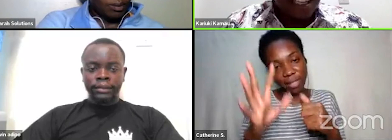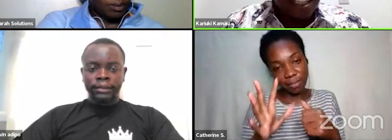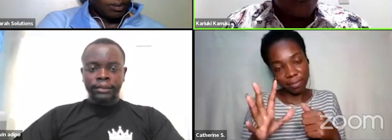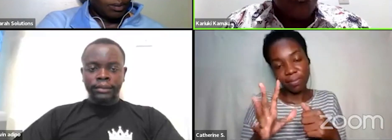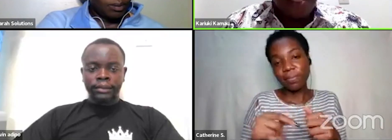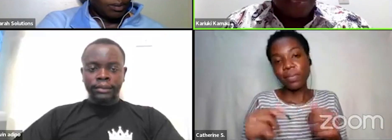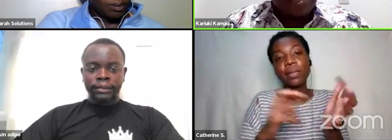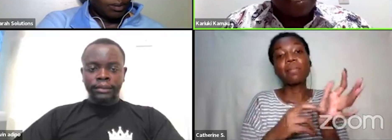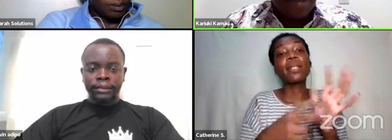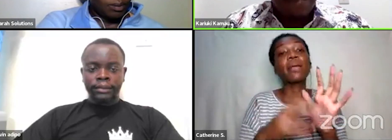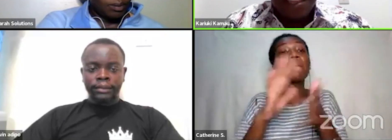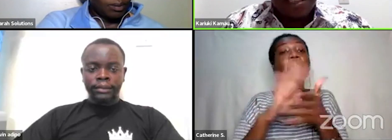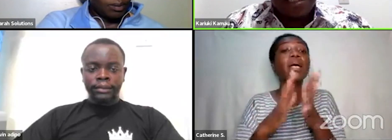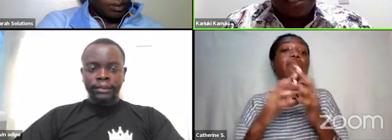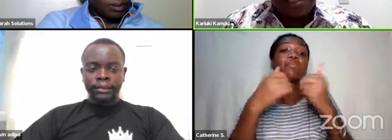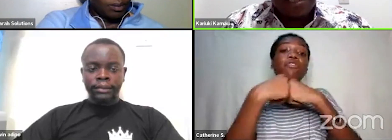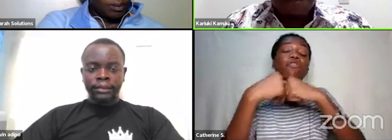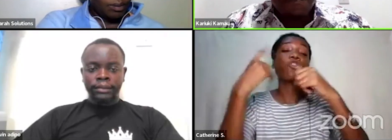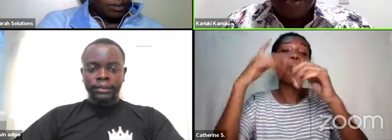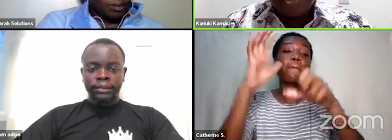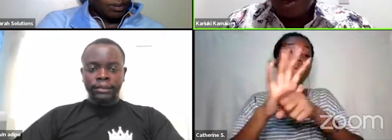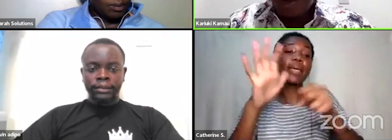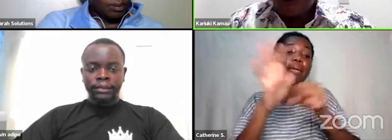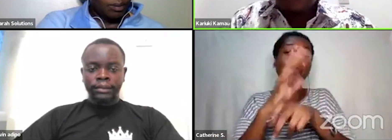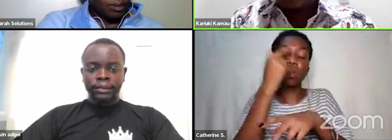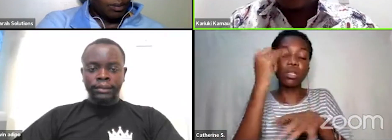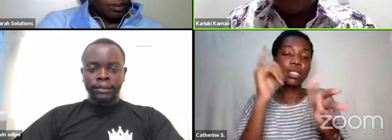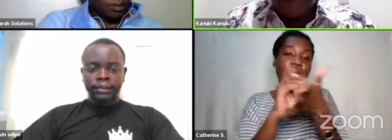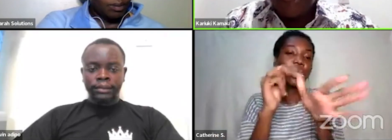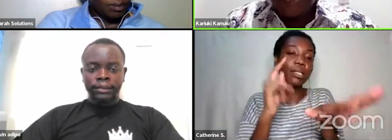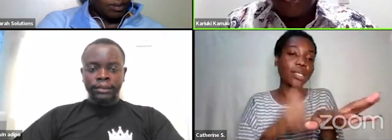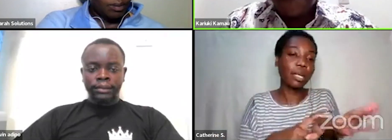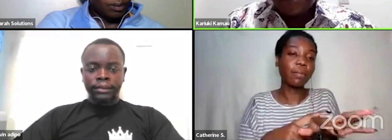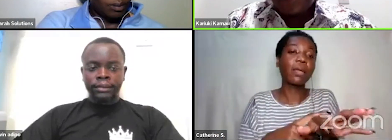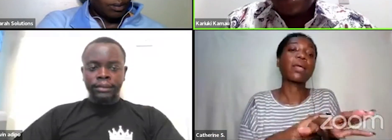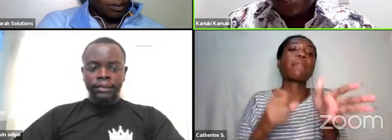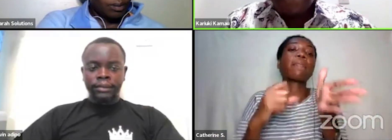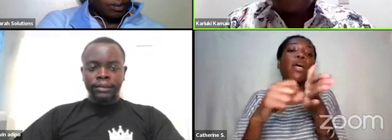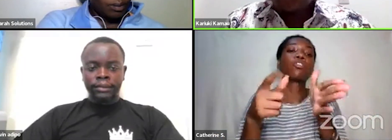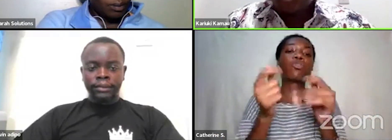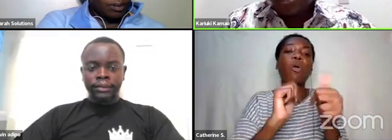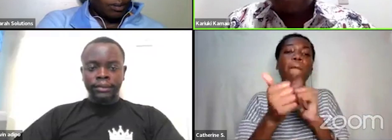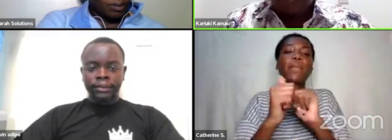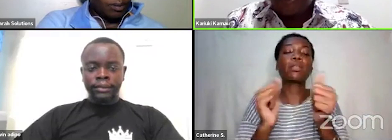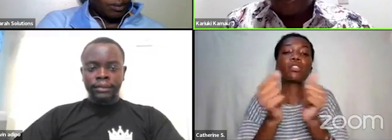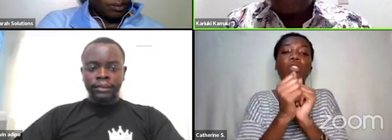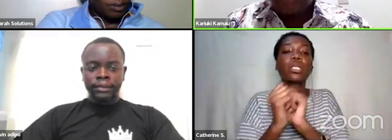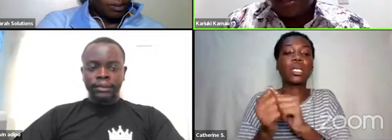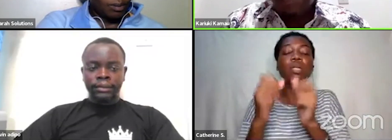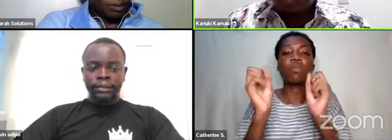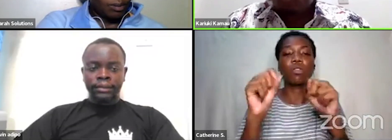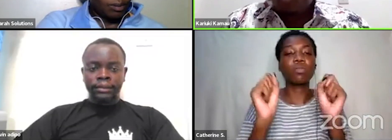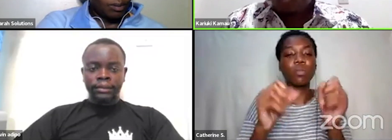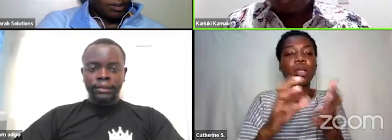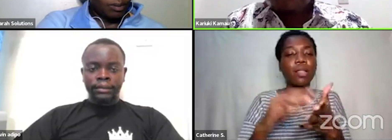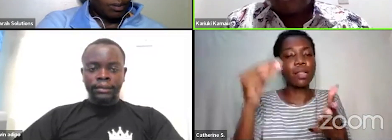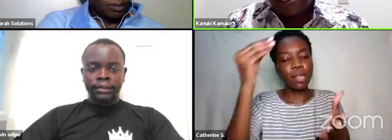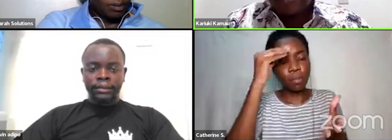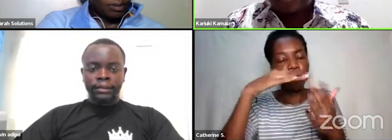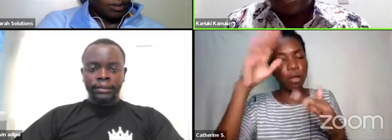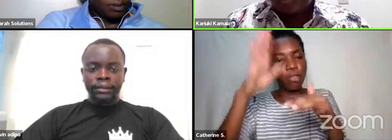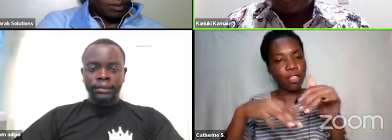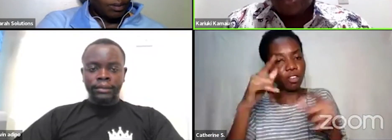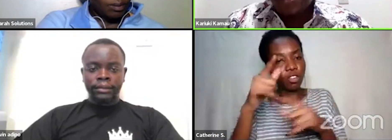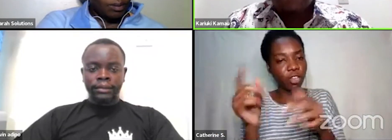become a challenge for many because that time by the brand you are competing with, They are able to learn more than you. They are able to go